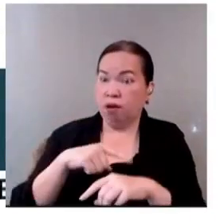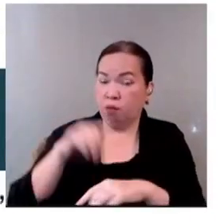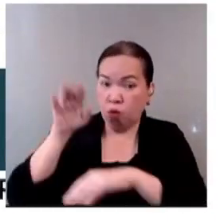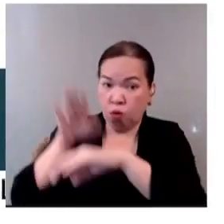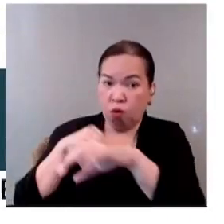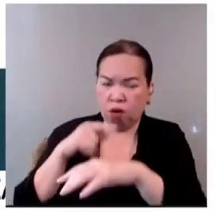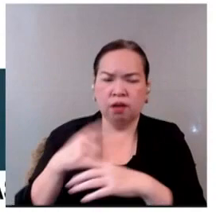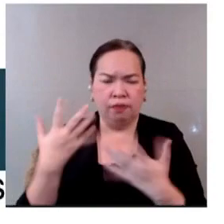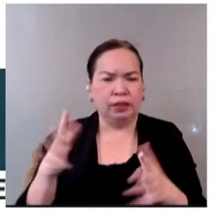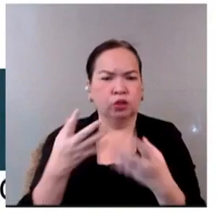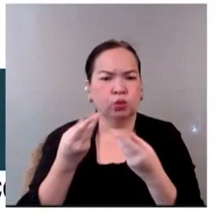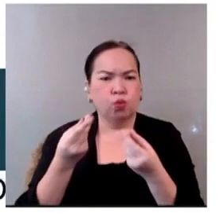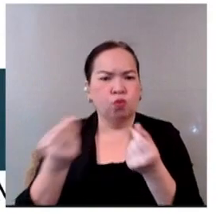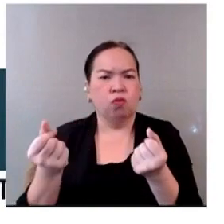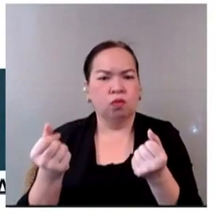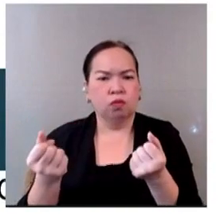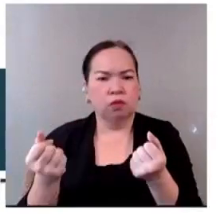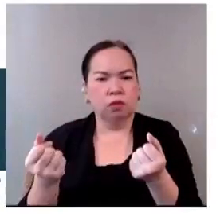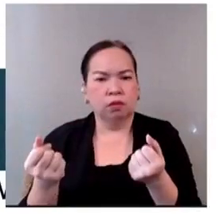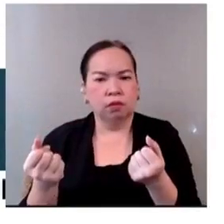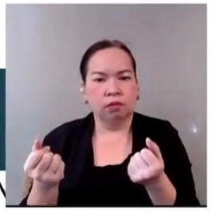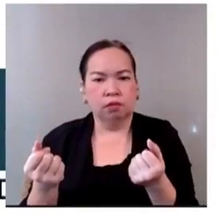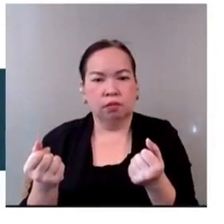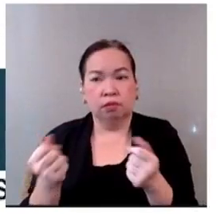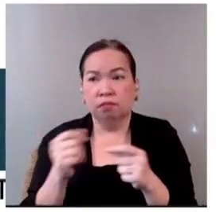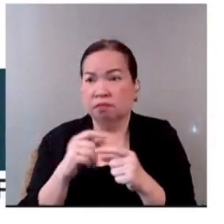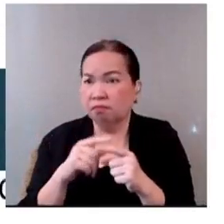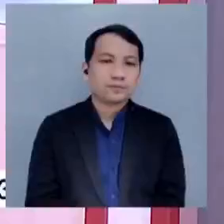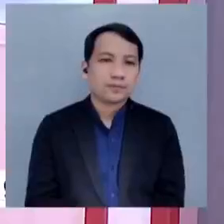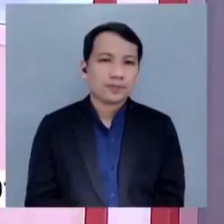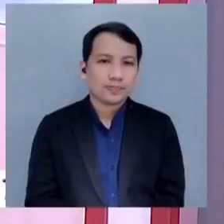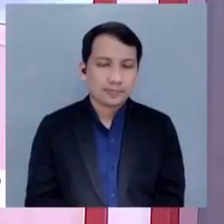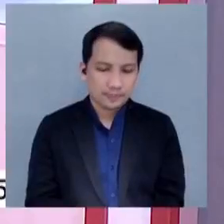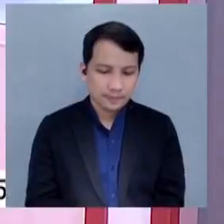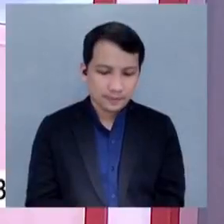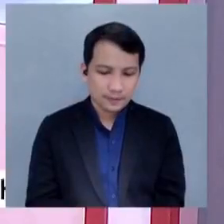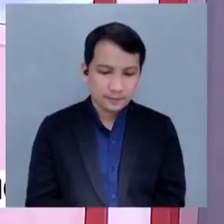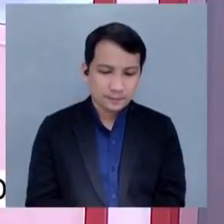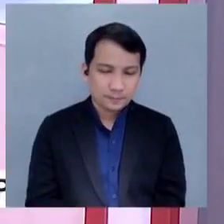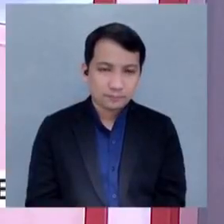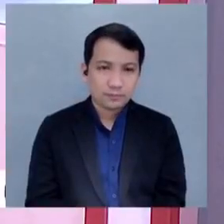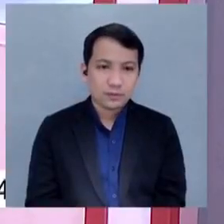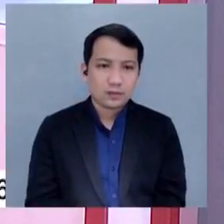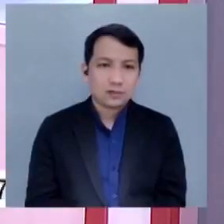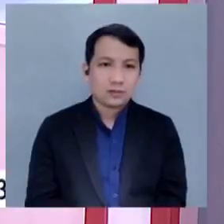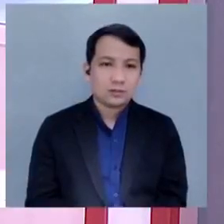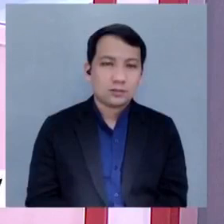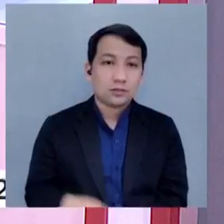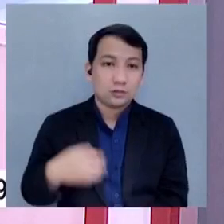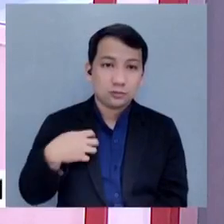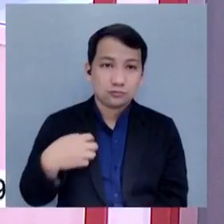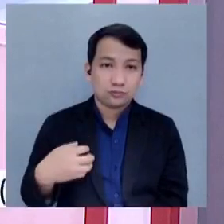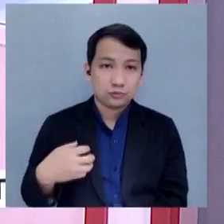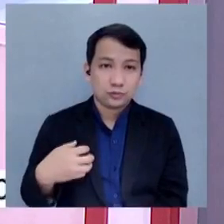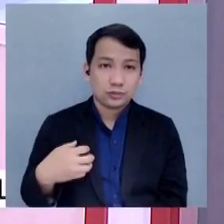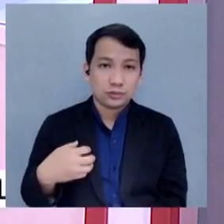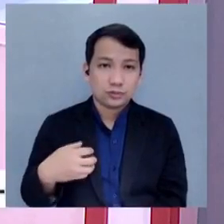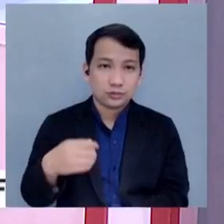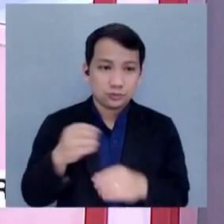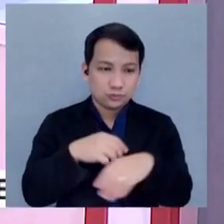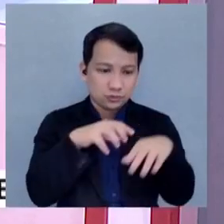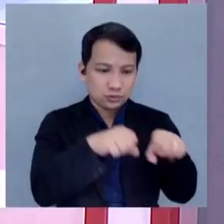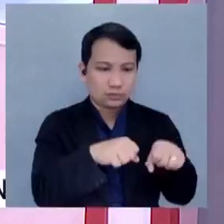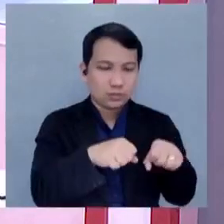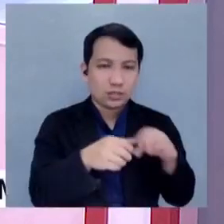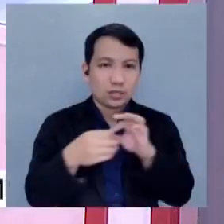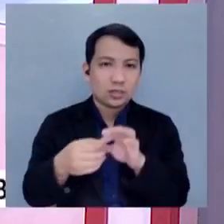to eh. Okay? Hindi na po lalaki. Police officers involved in the arrest of filmmaker Jade Castro and his